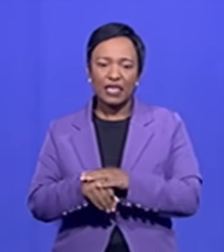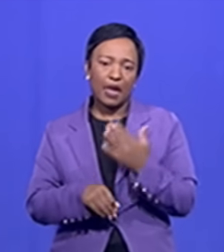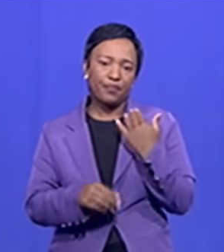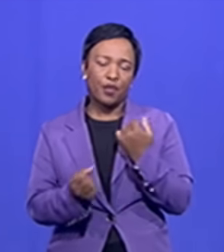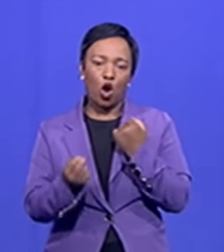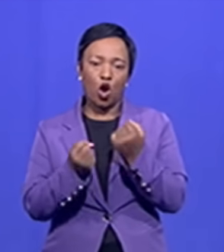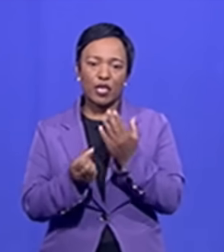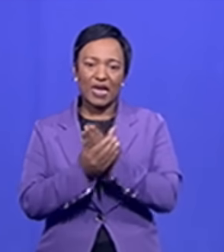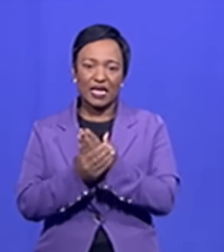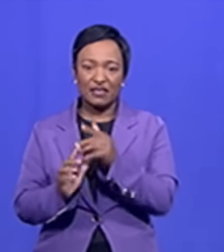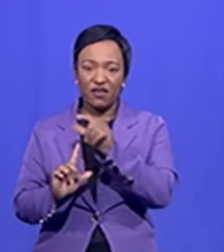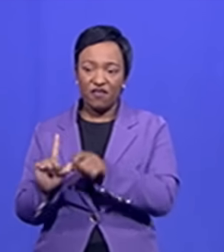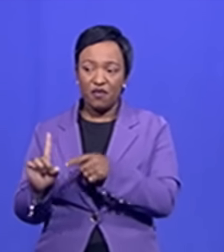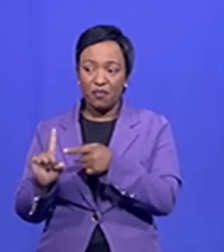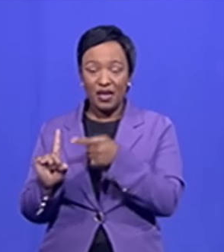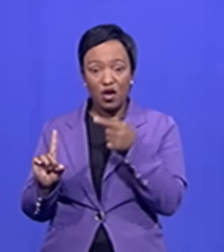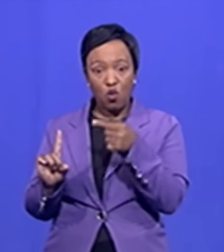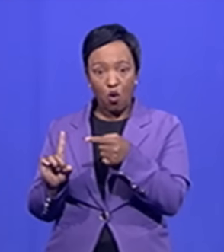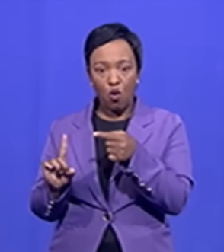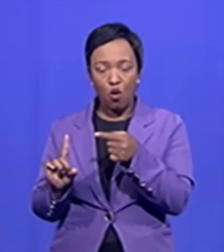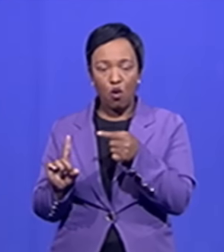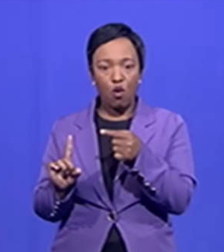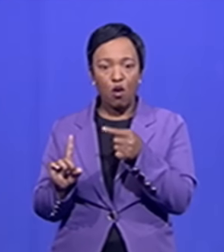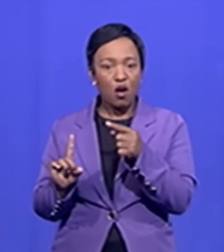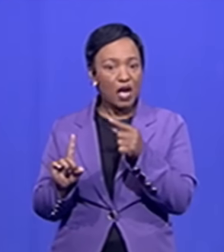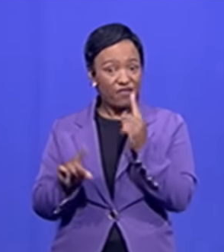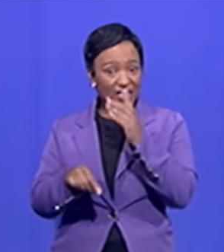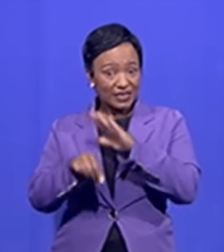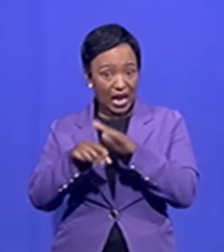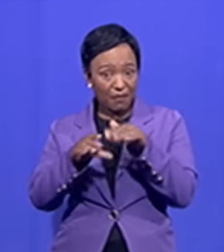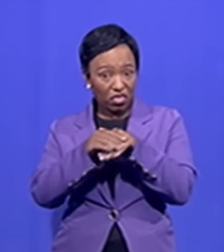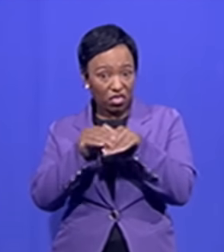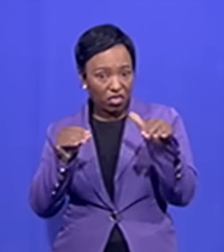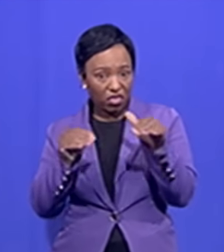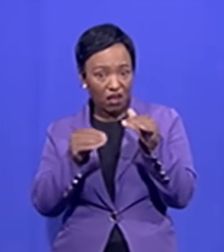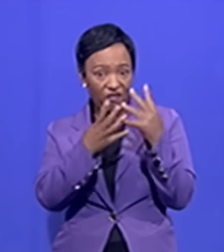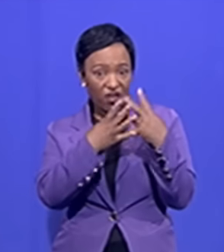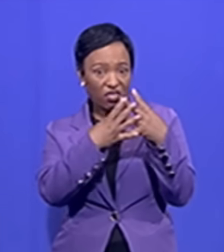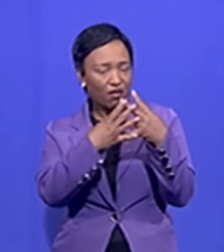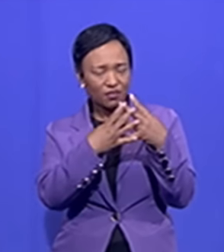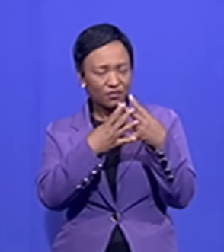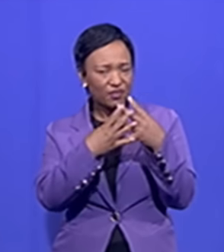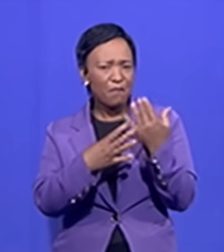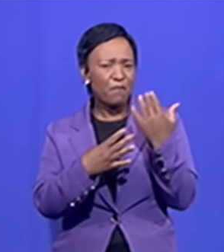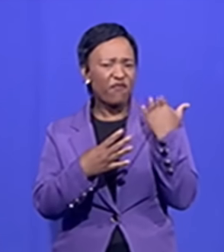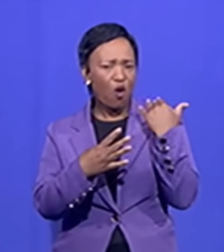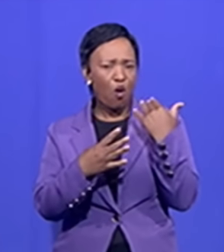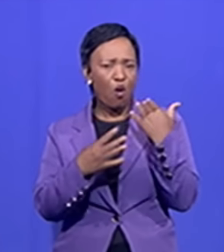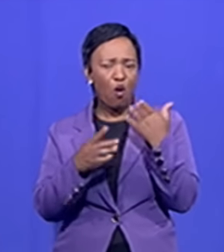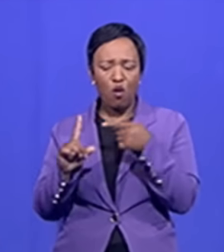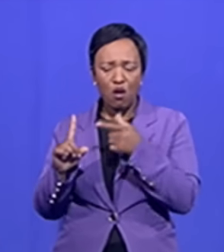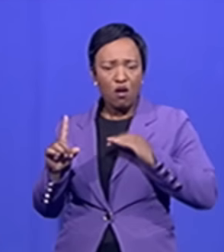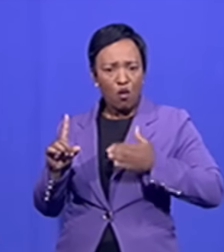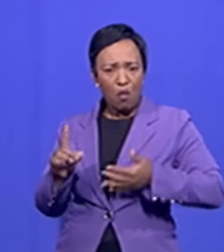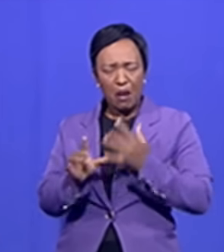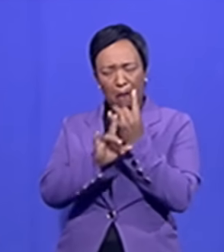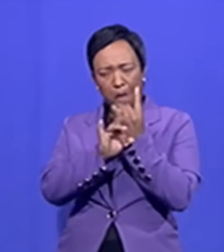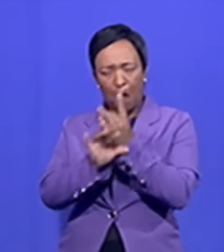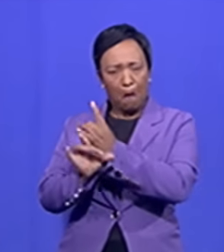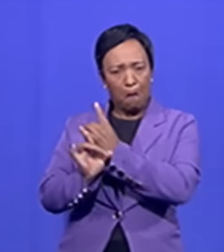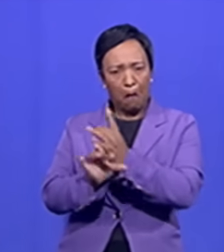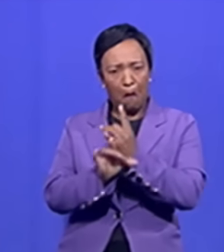ya motho e ga rrio ha sela ntlha a tswa ene ro ona phela a betsa motho like a mo irela di protection order a mo